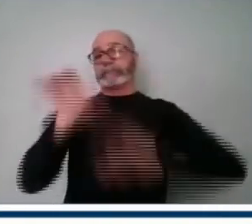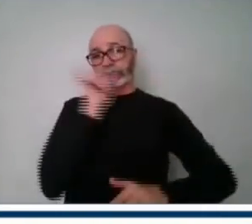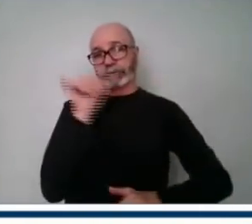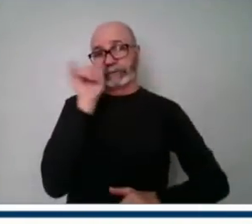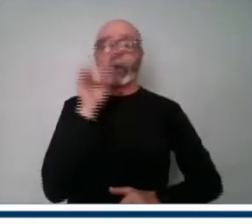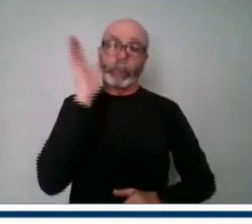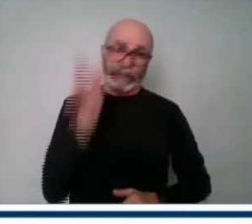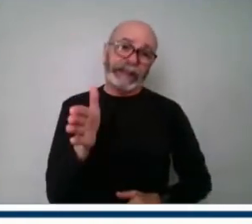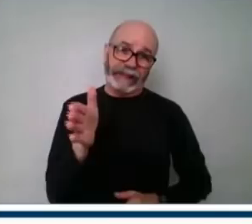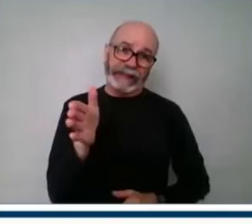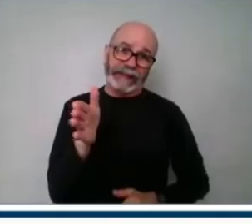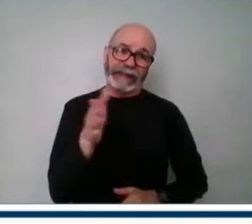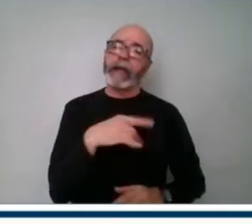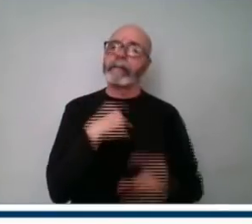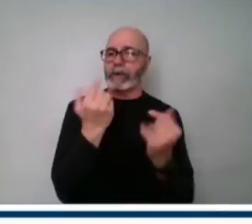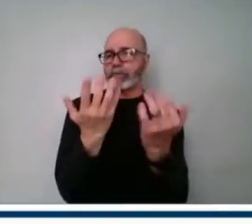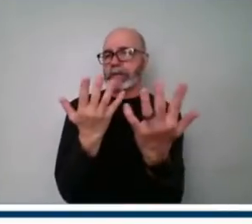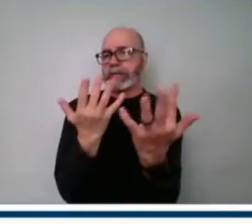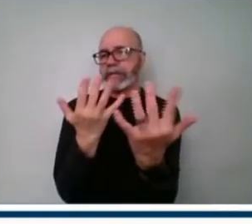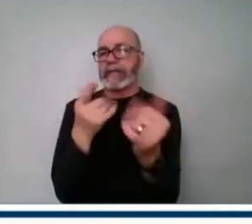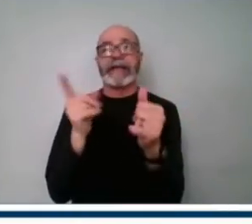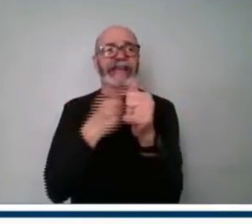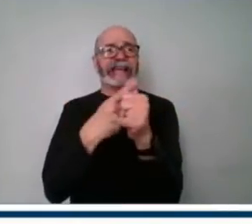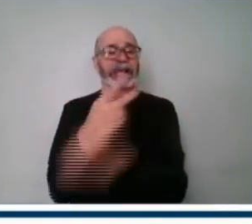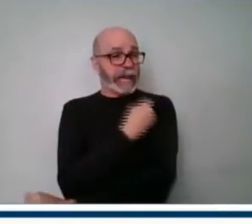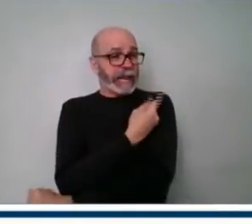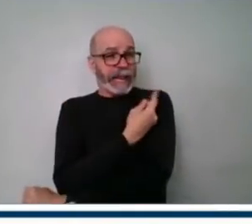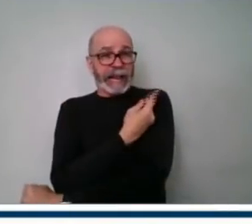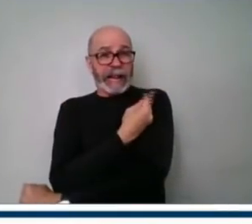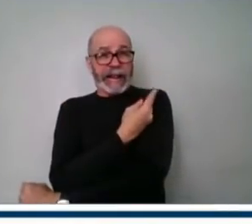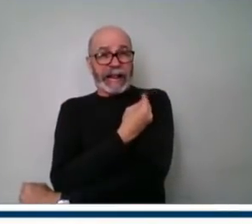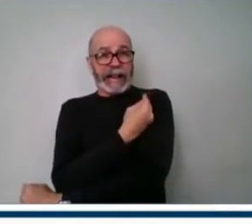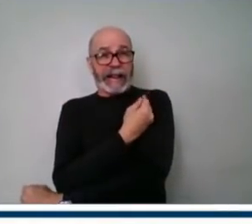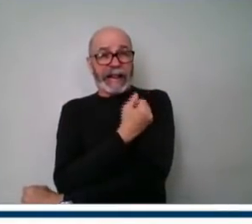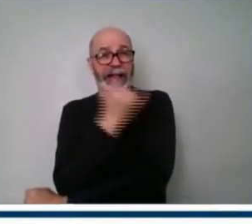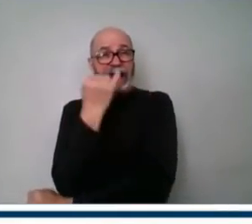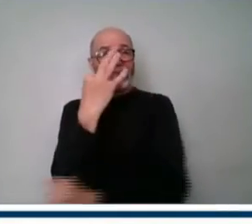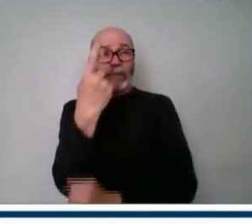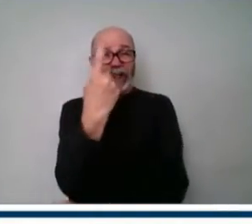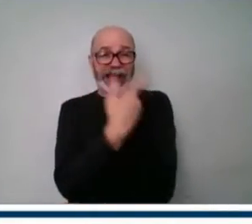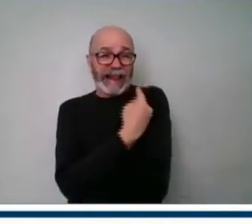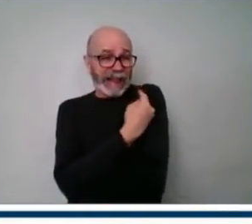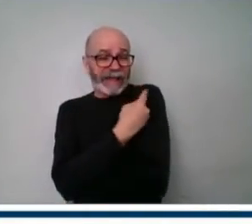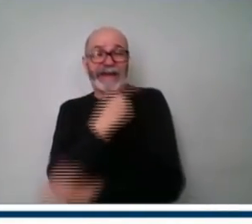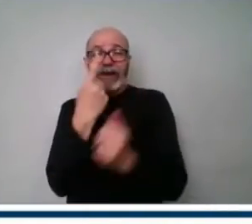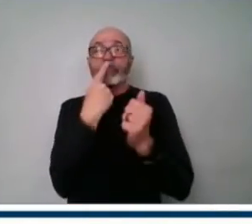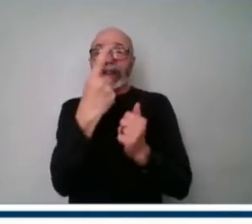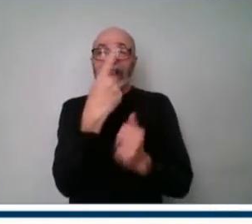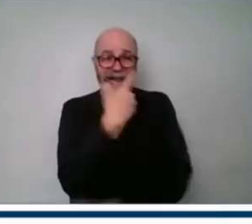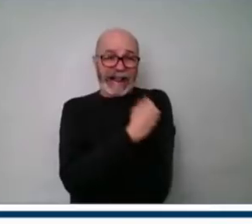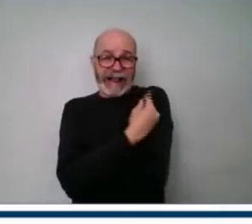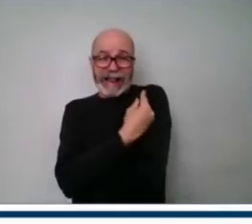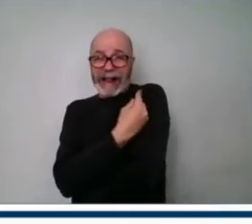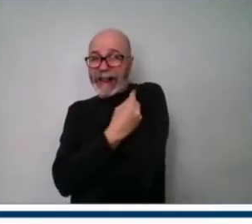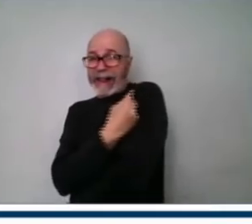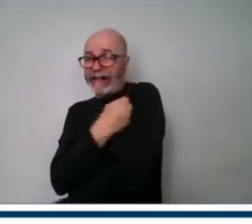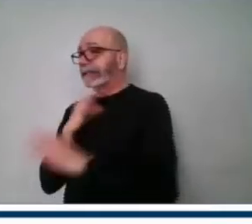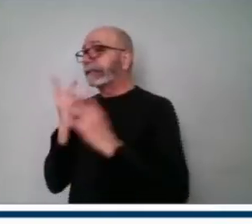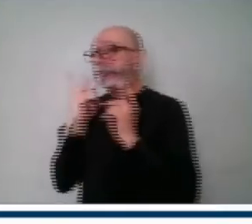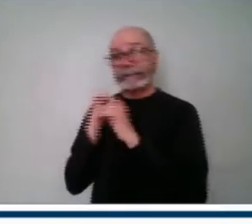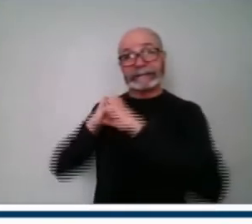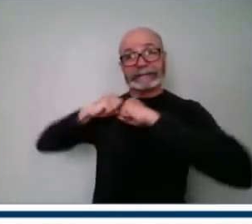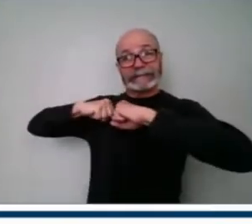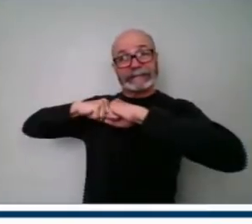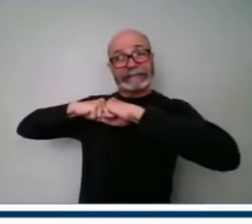of vaccine and we have a high level of protection from the virus, we will need to keep following all of the COVID protocols